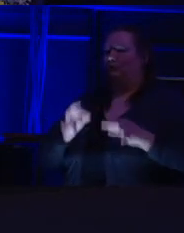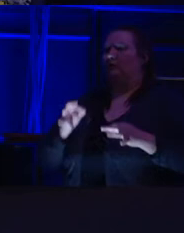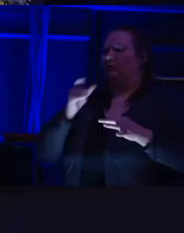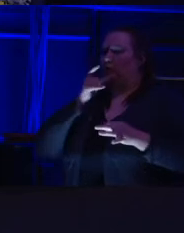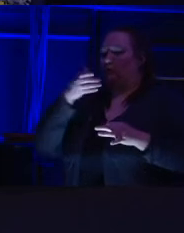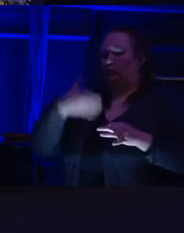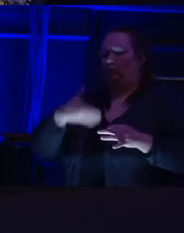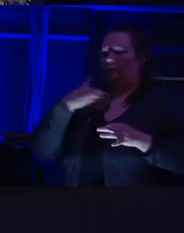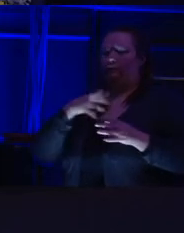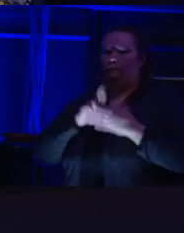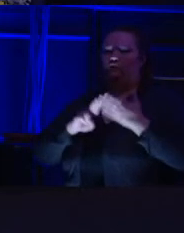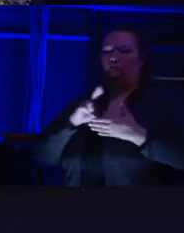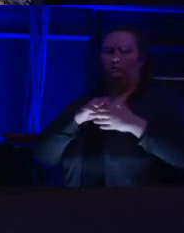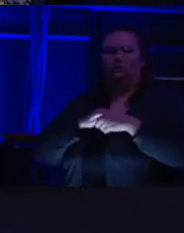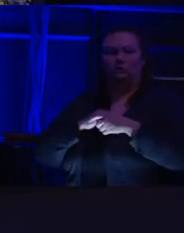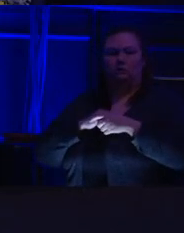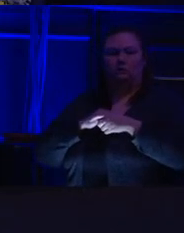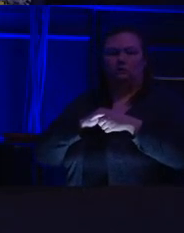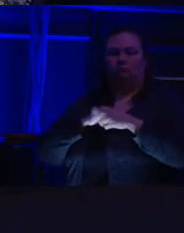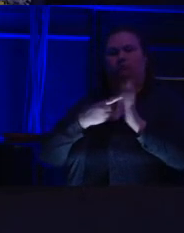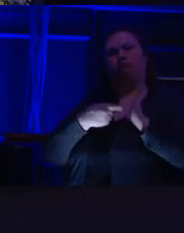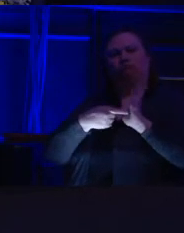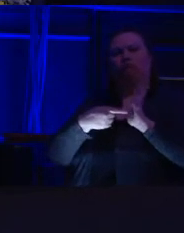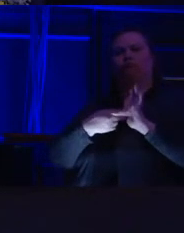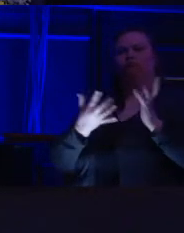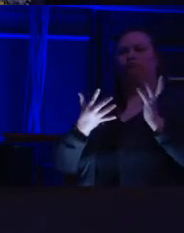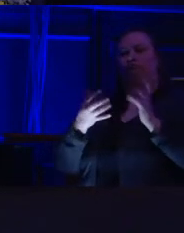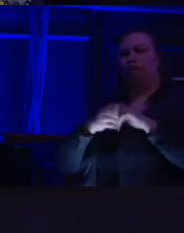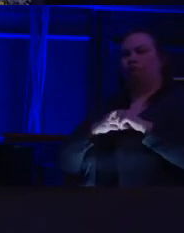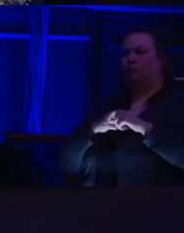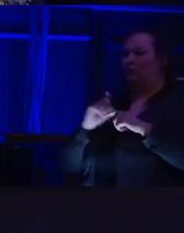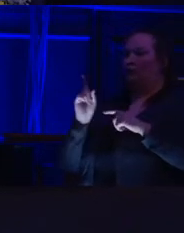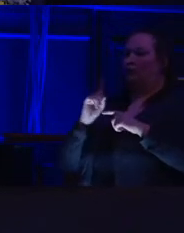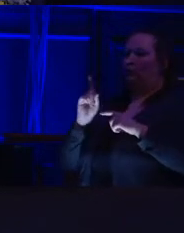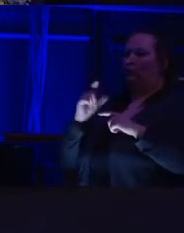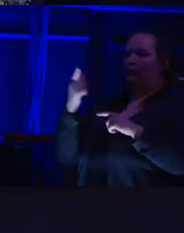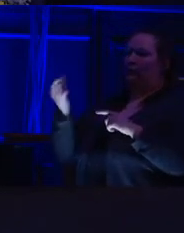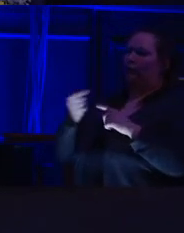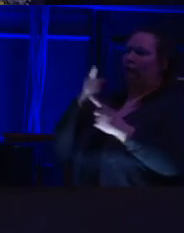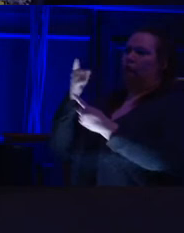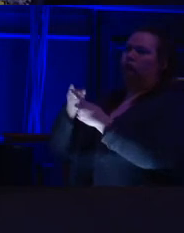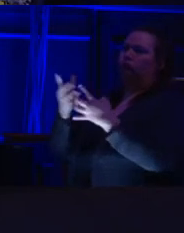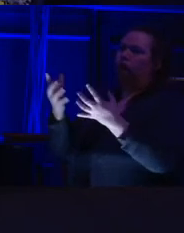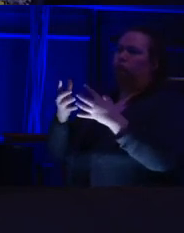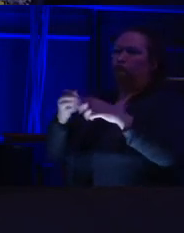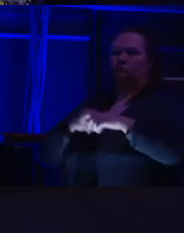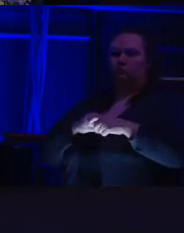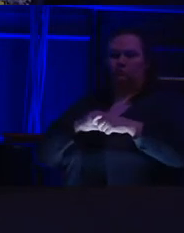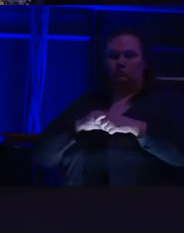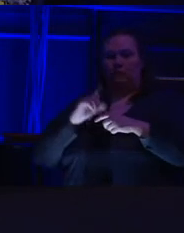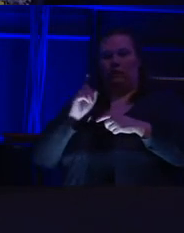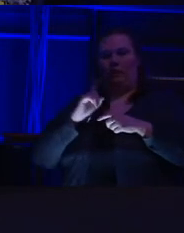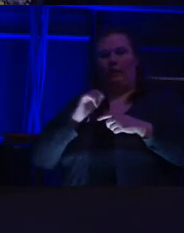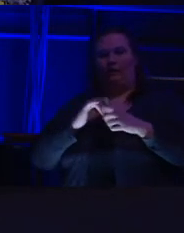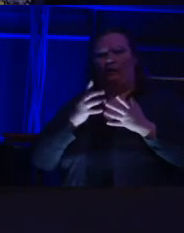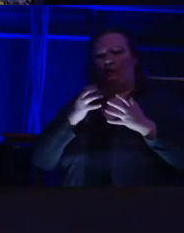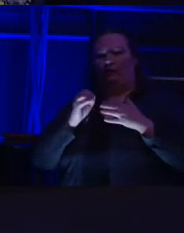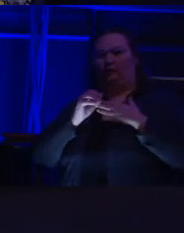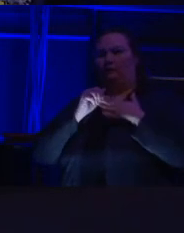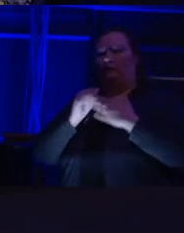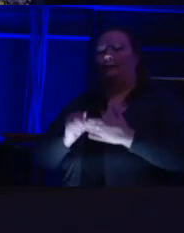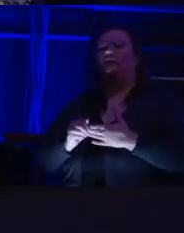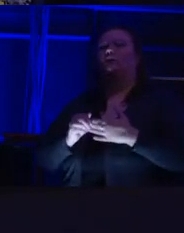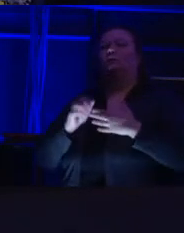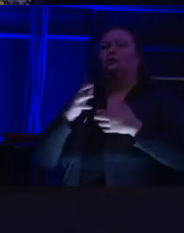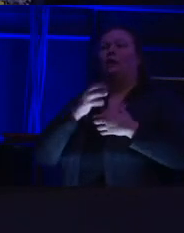university, what we stand for, where we want to go, where we want to play,